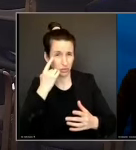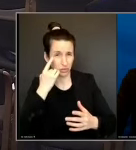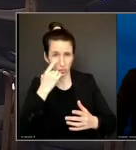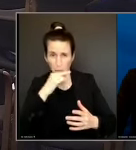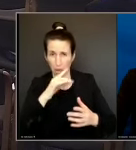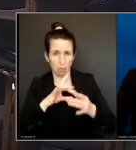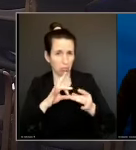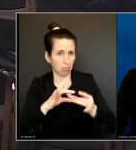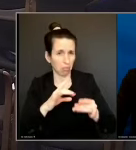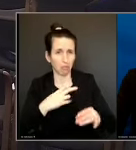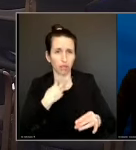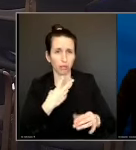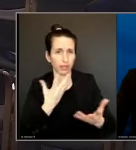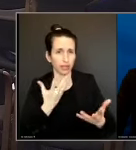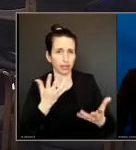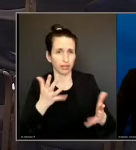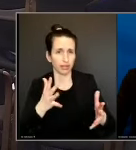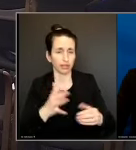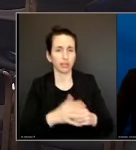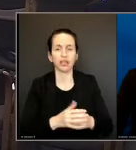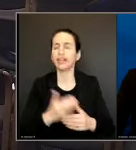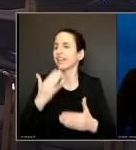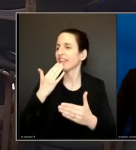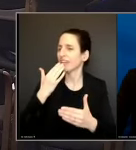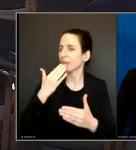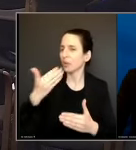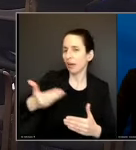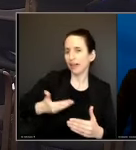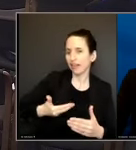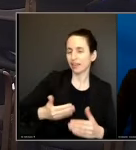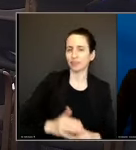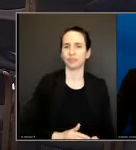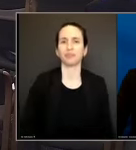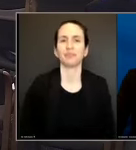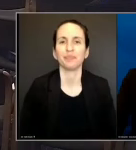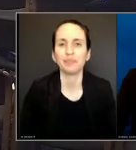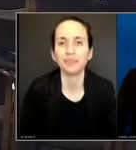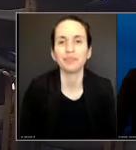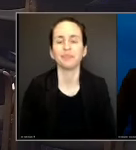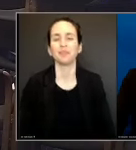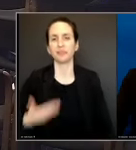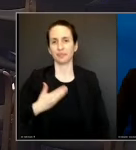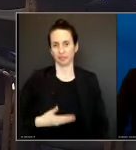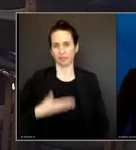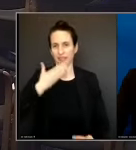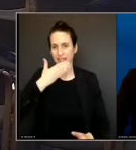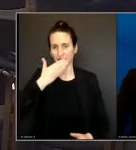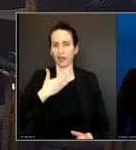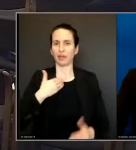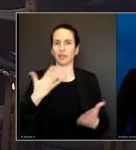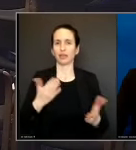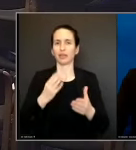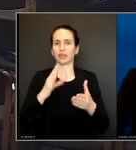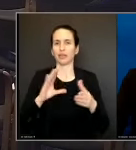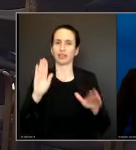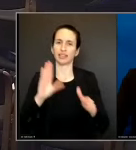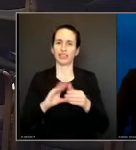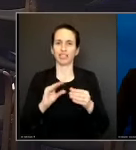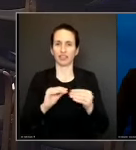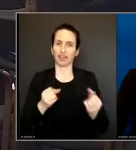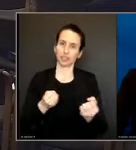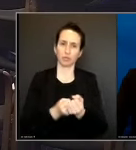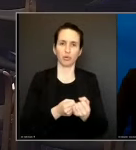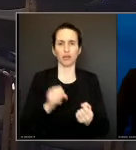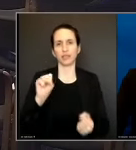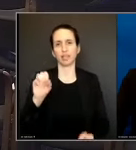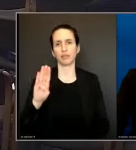is... Thank you, welcome. Thank you. I'm here today testifying in support of Senate Bill 432,